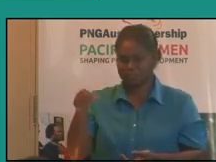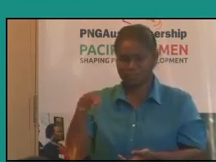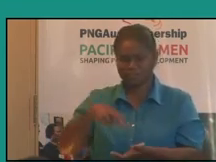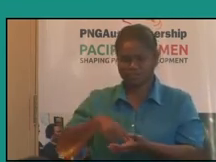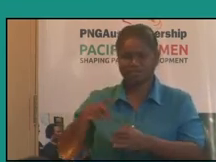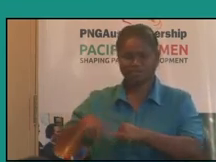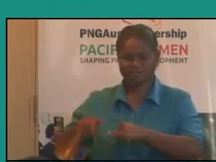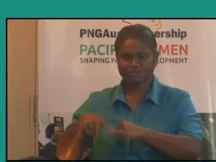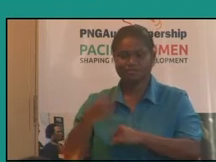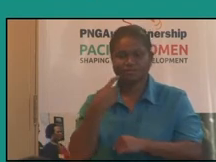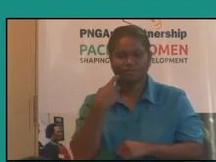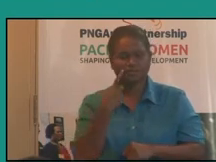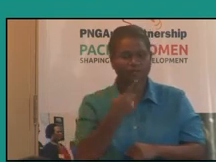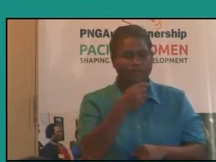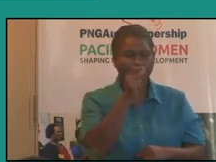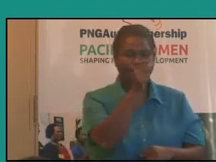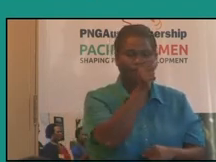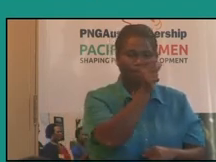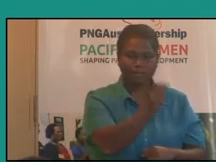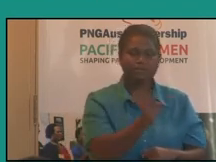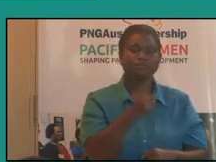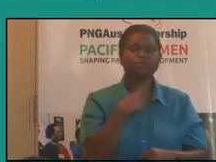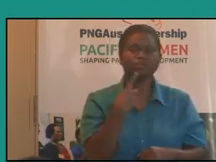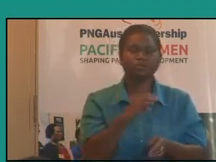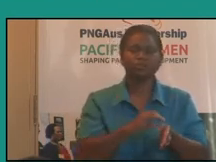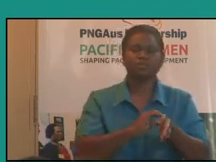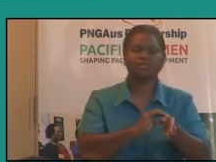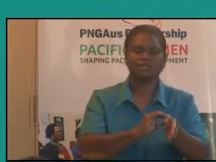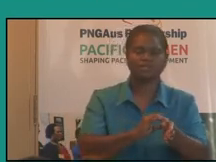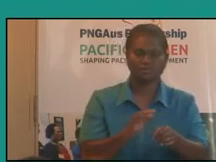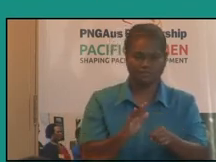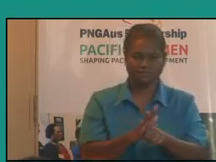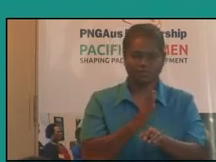and I see that with the women candidates, they always use the gendered